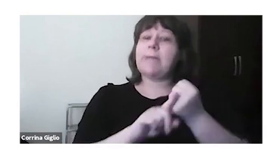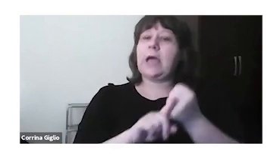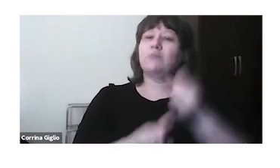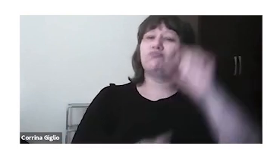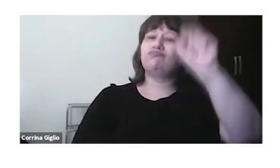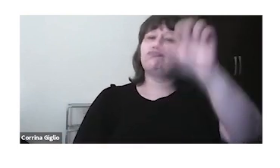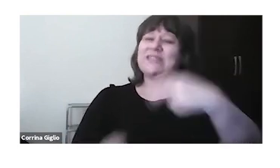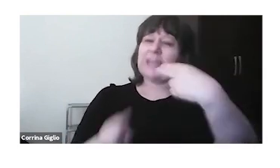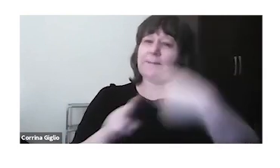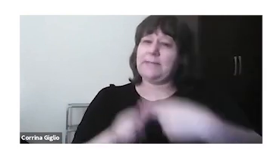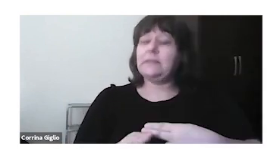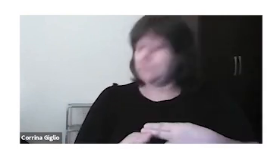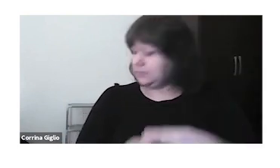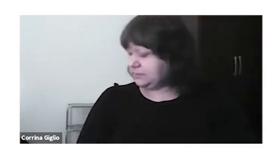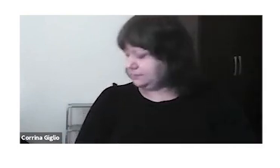you all.